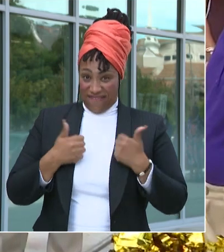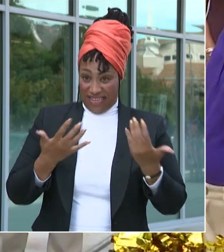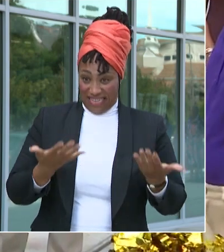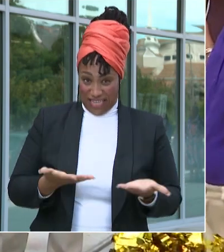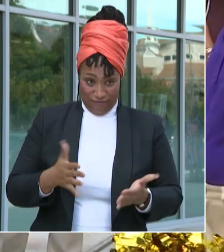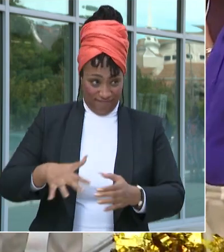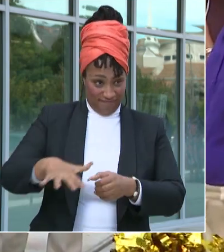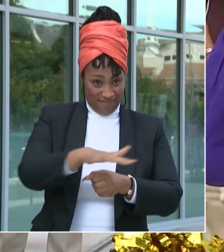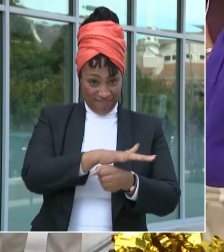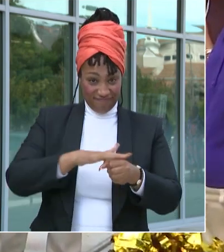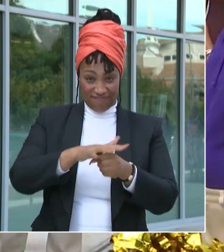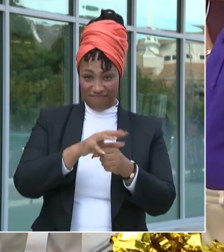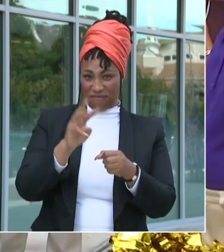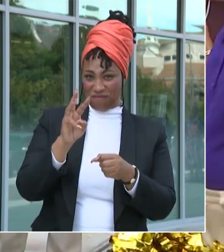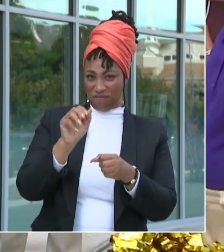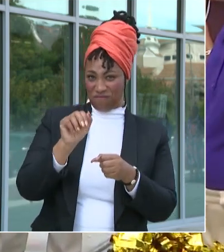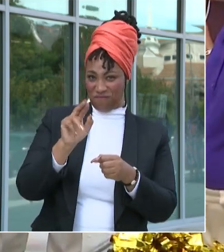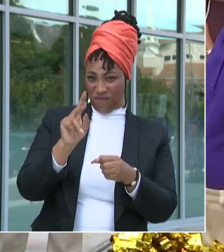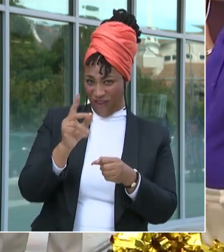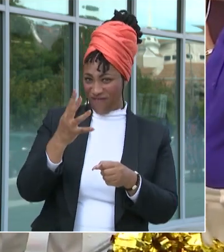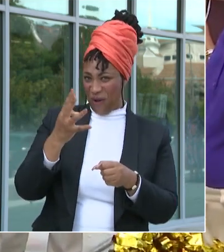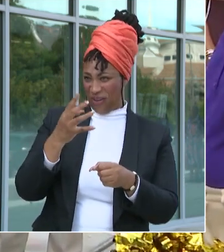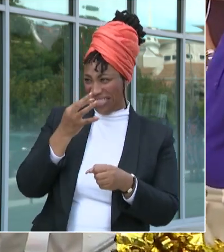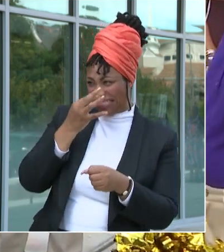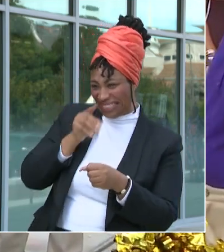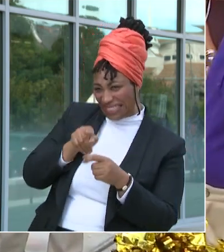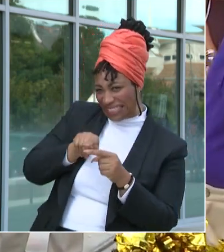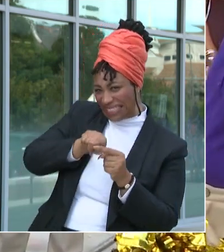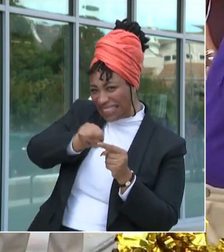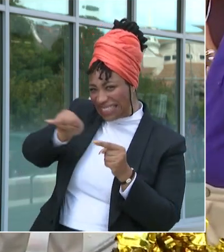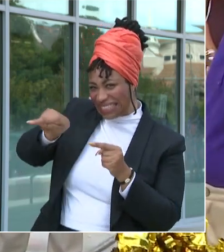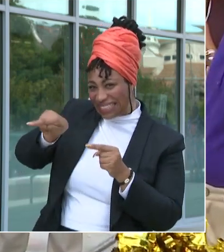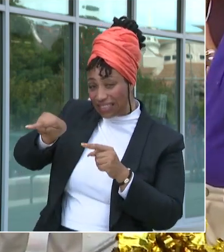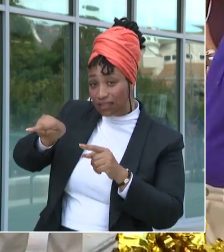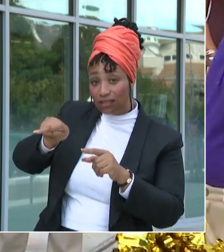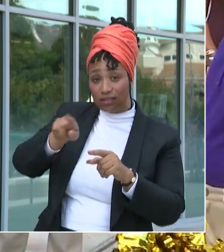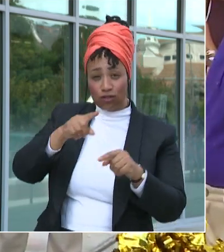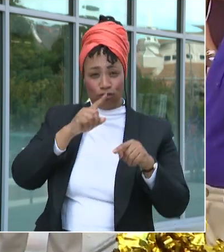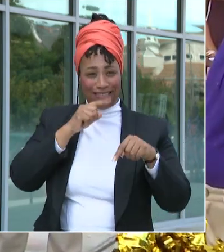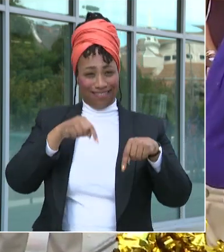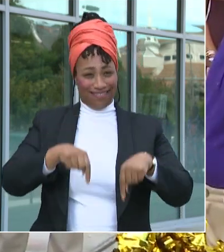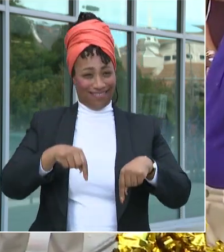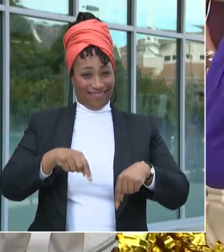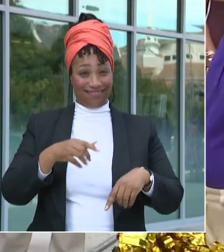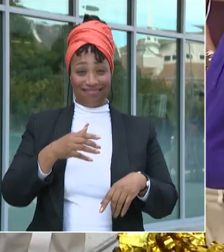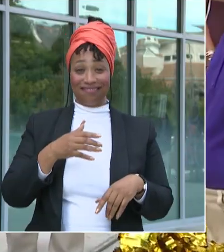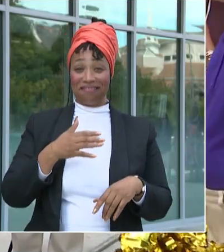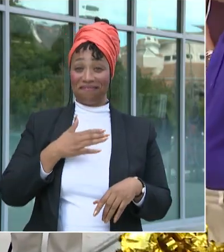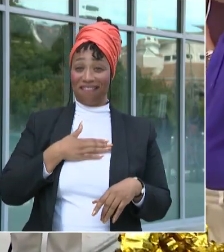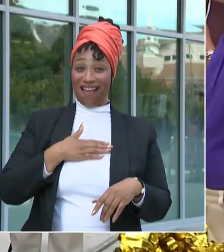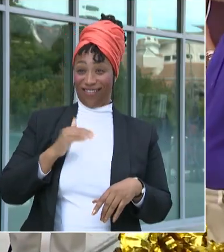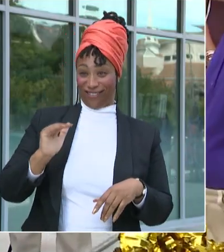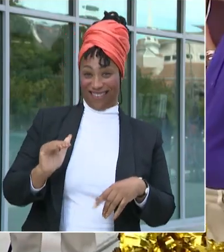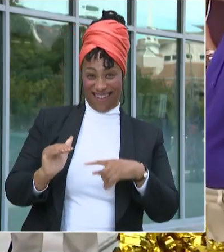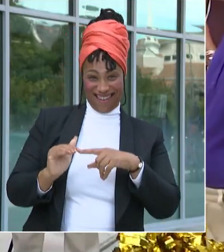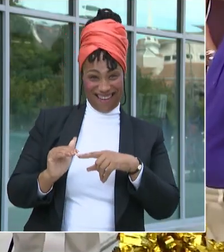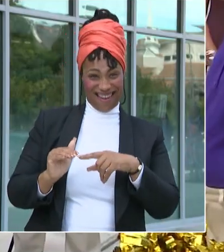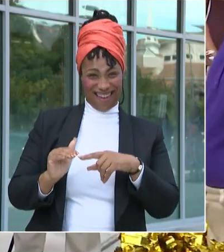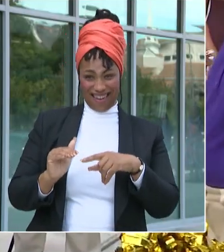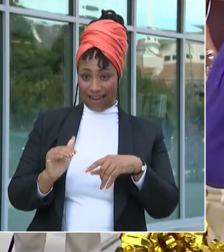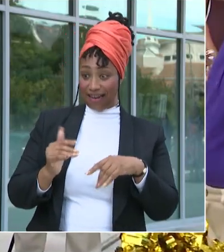So this has been the school community where my little one learned to ride her bike on the playground